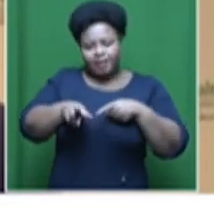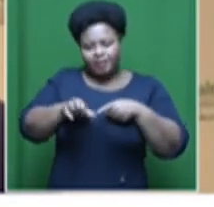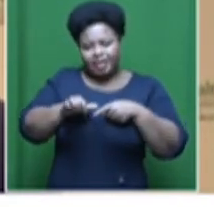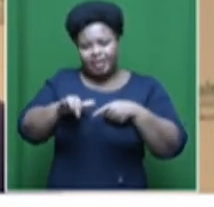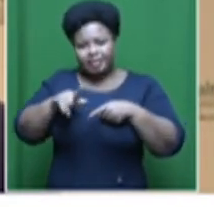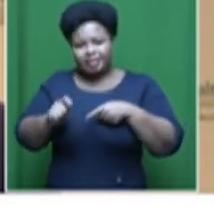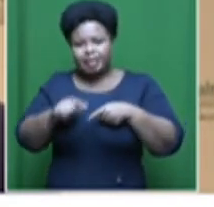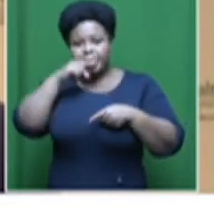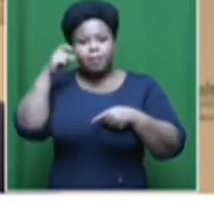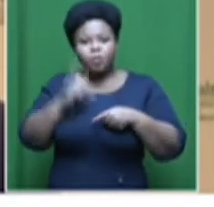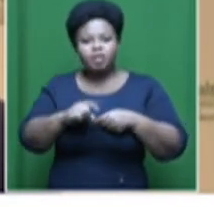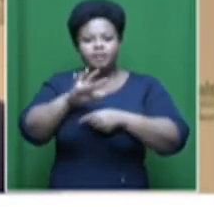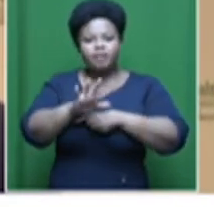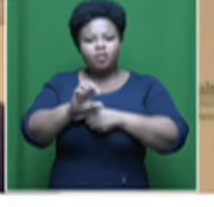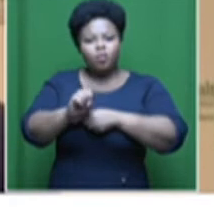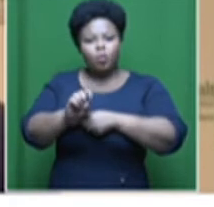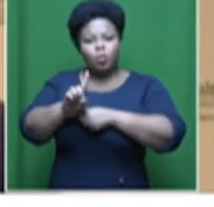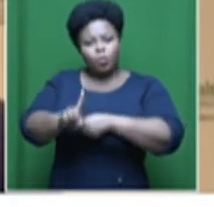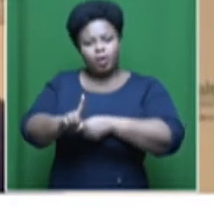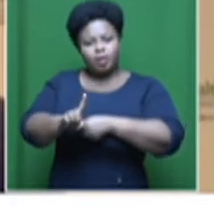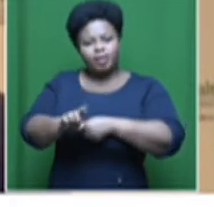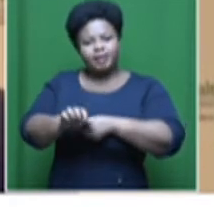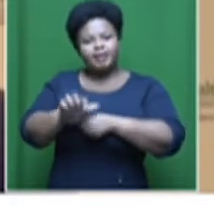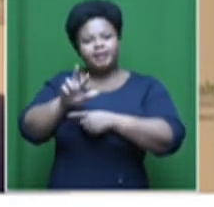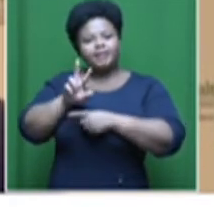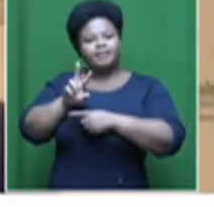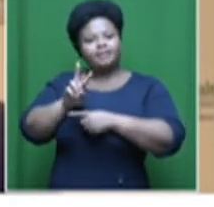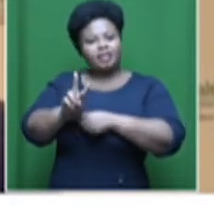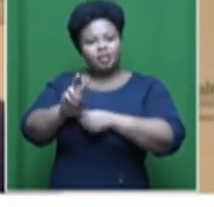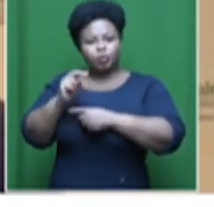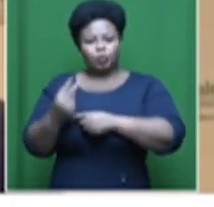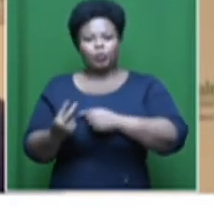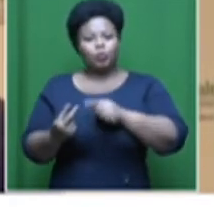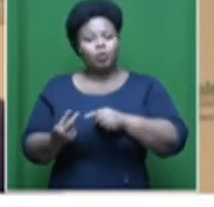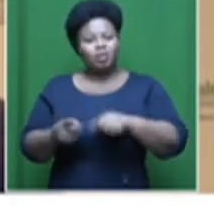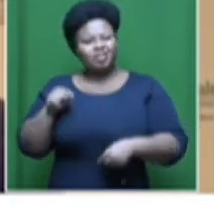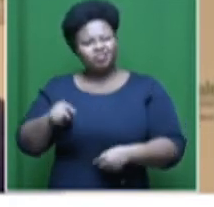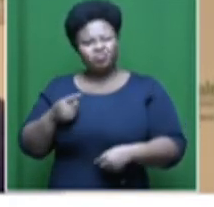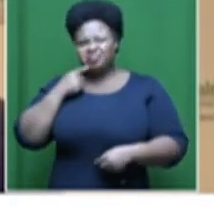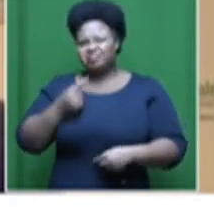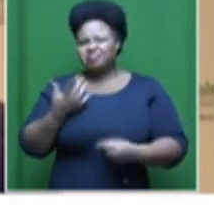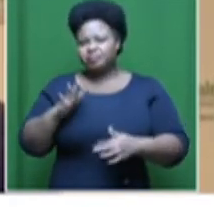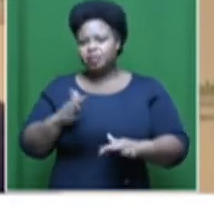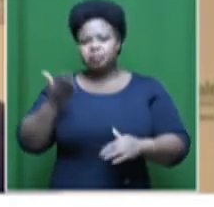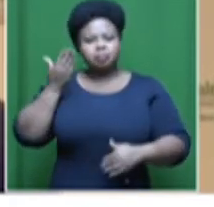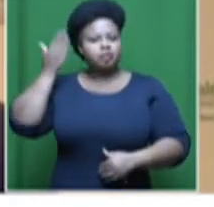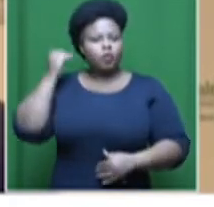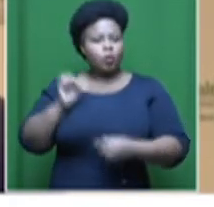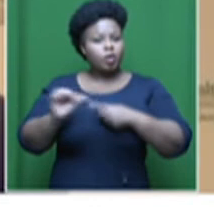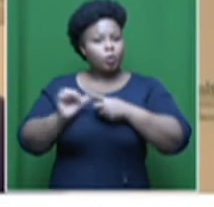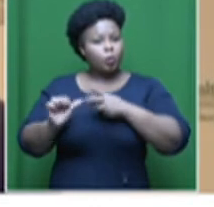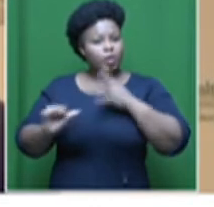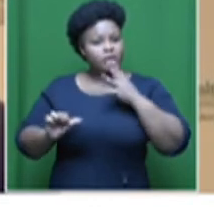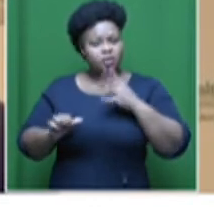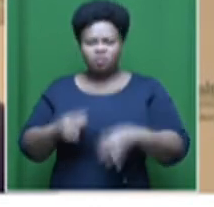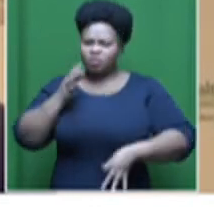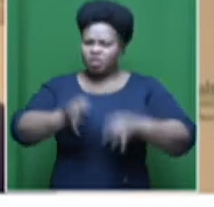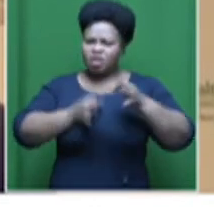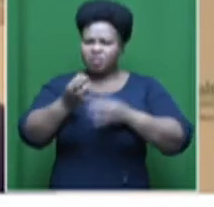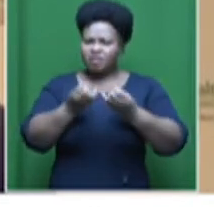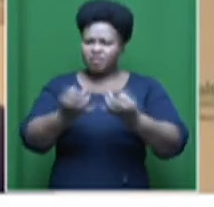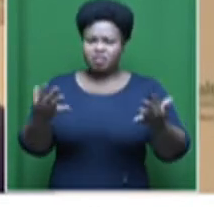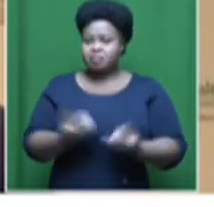call 501 V2. And therefore, we had said over the past few weeks that there's a lot of